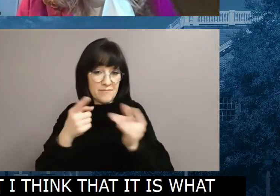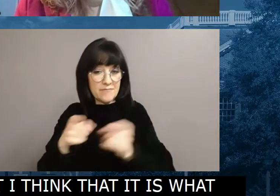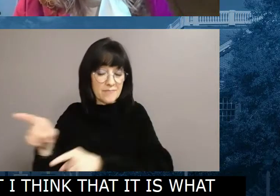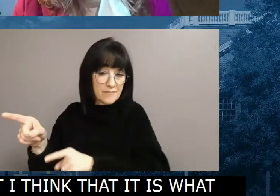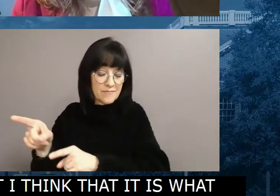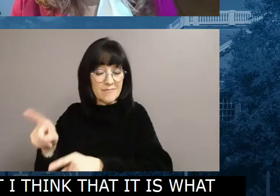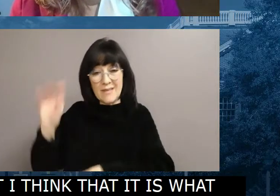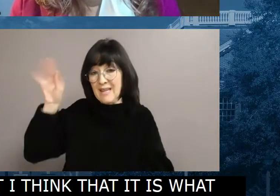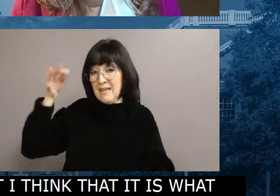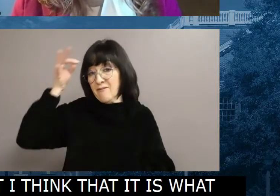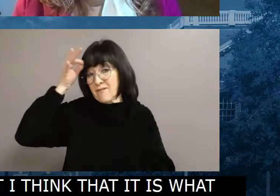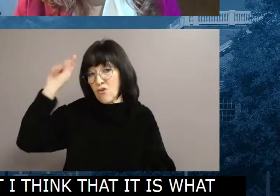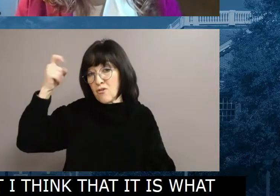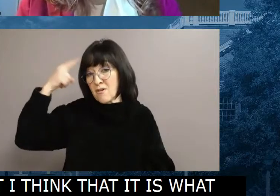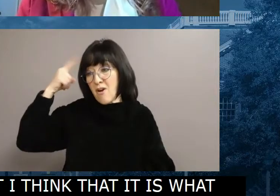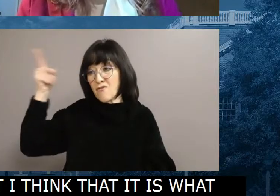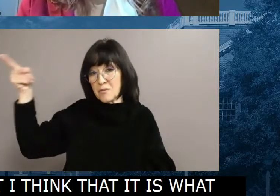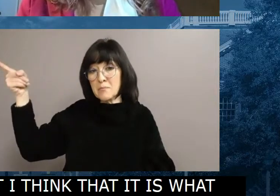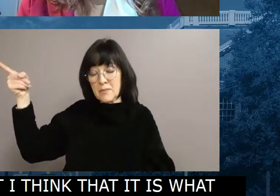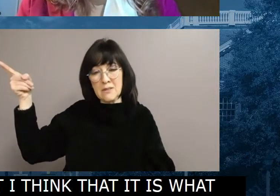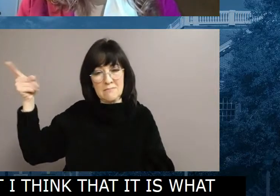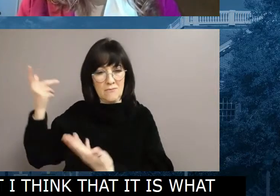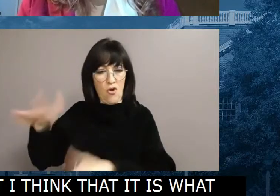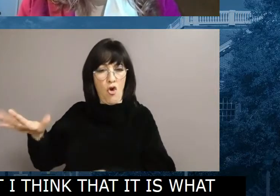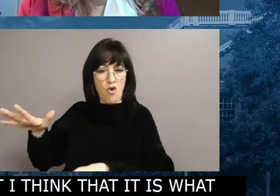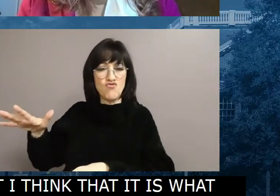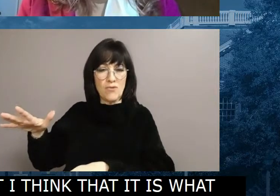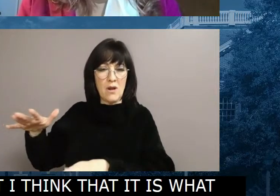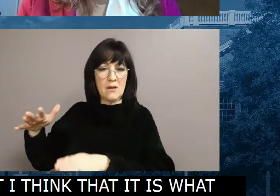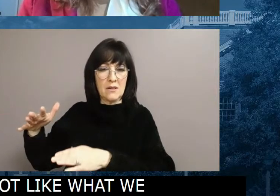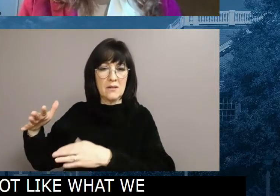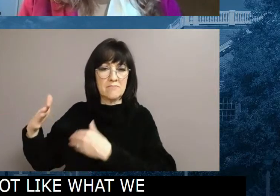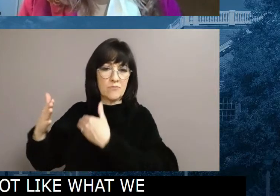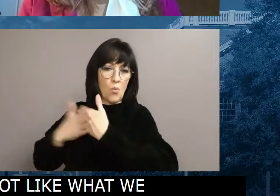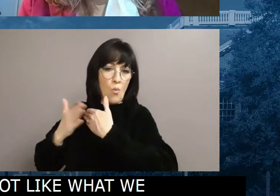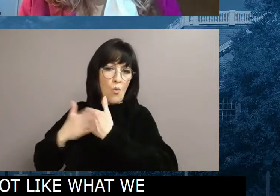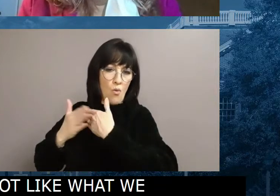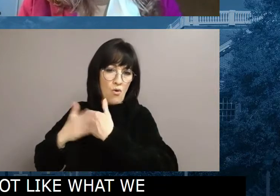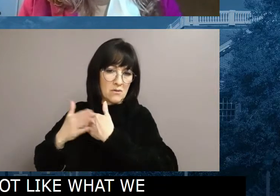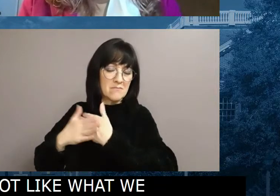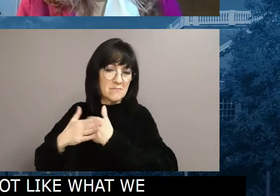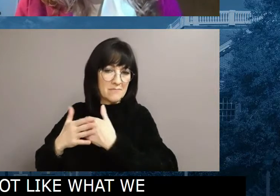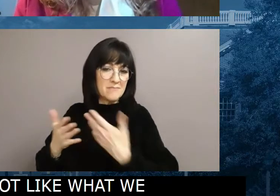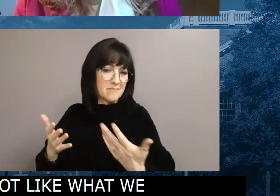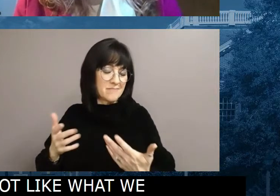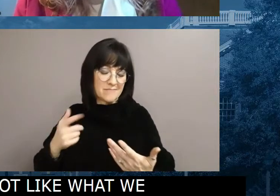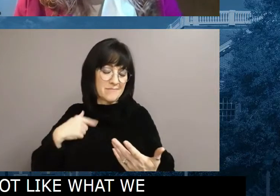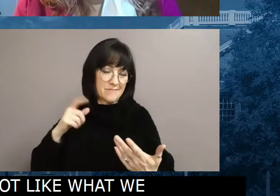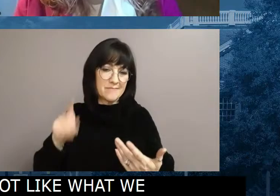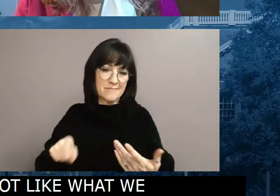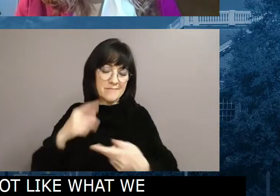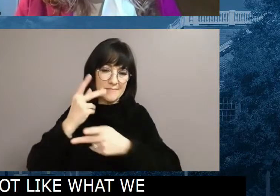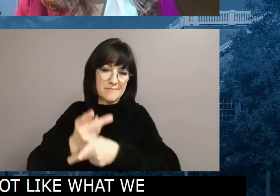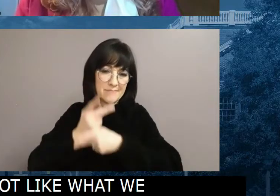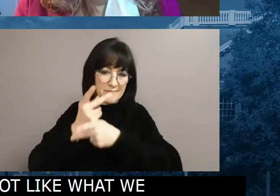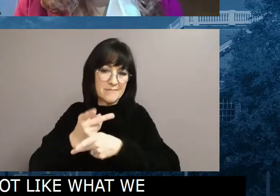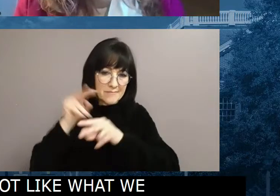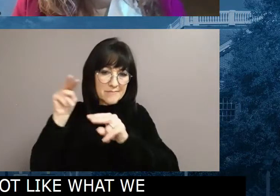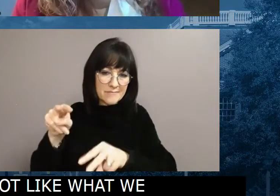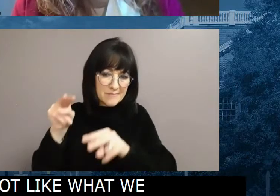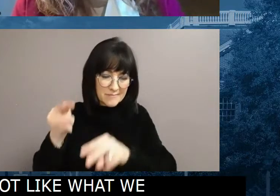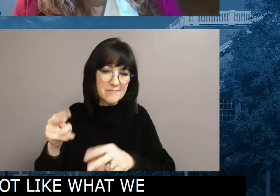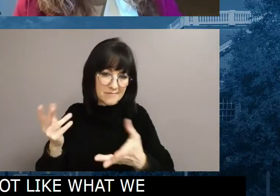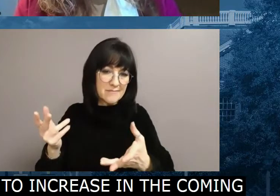us about. And so certainly we are going to keep a very close eye on that. The reality